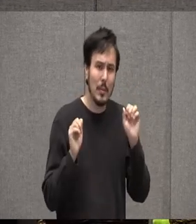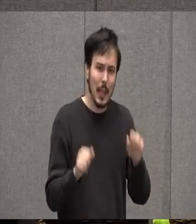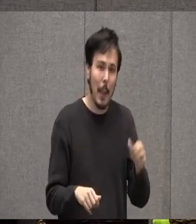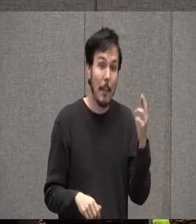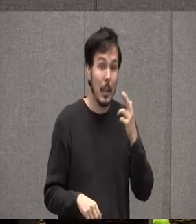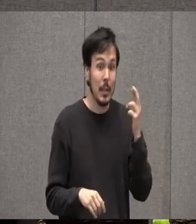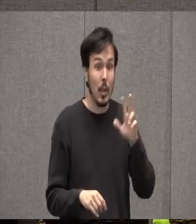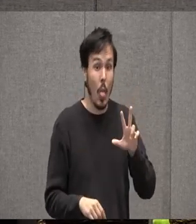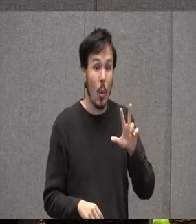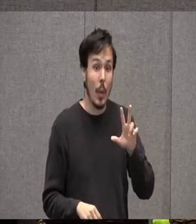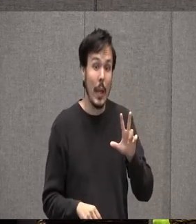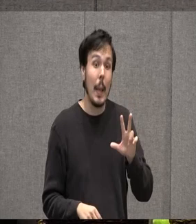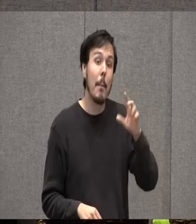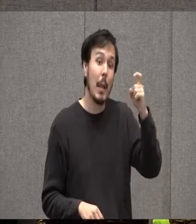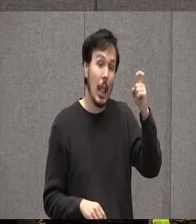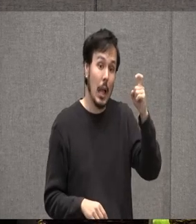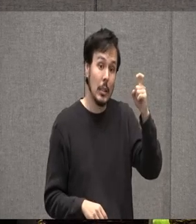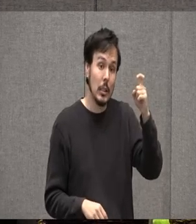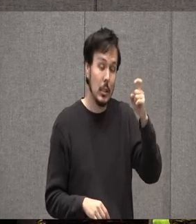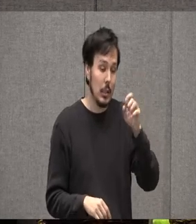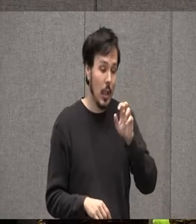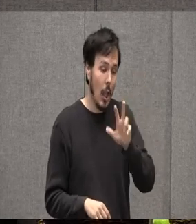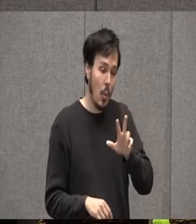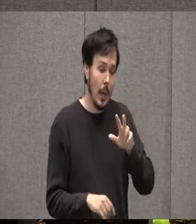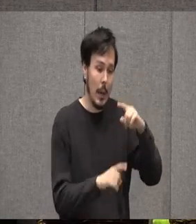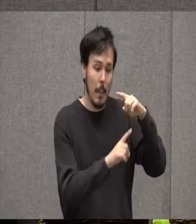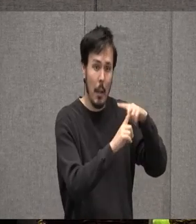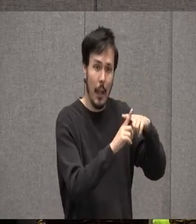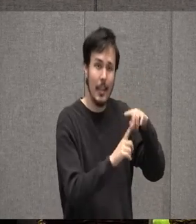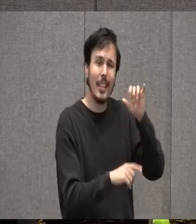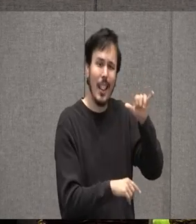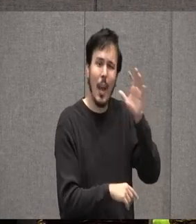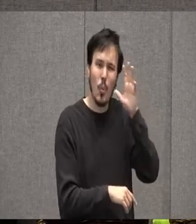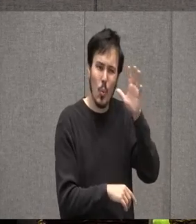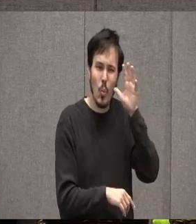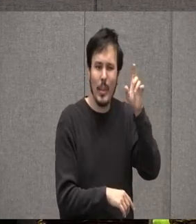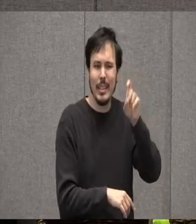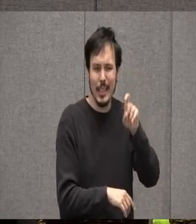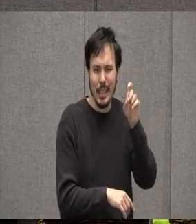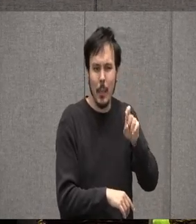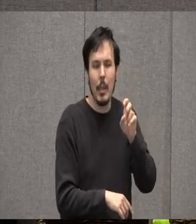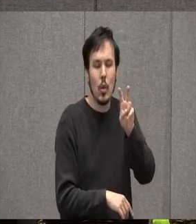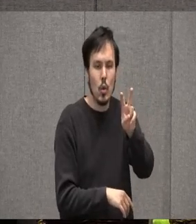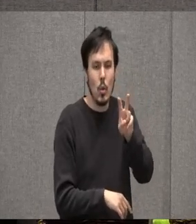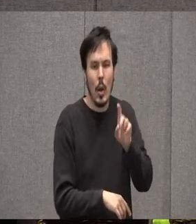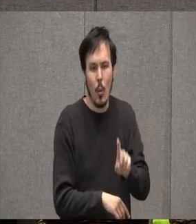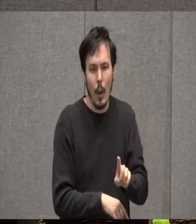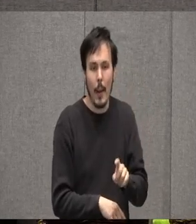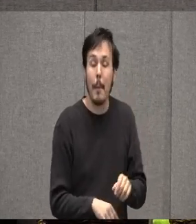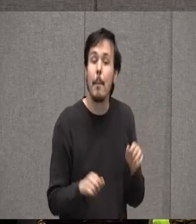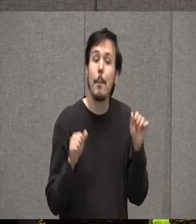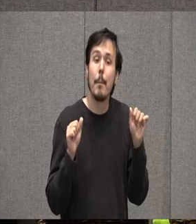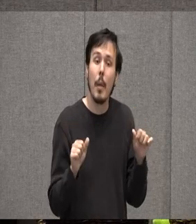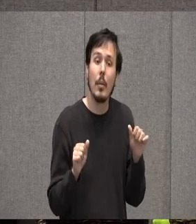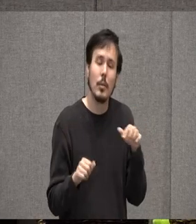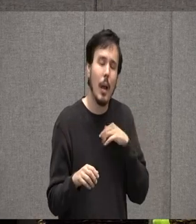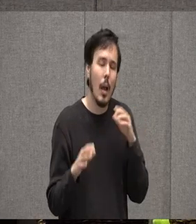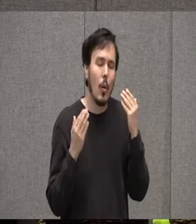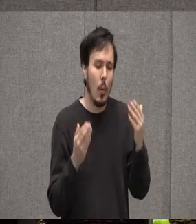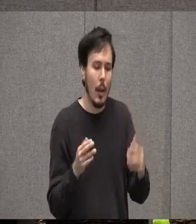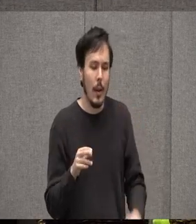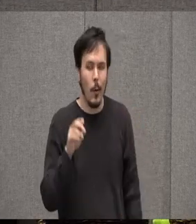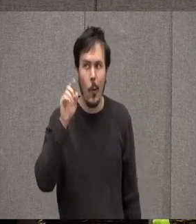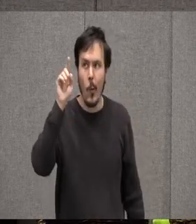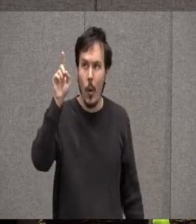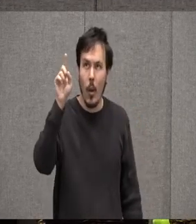three plus has got to be a two and a one. So somehow the two and the one is going to be in this section. And maybe if I do a two